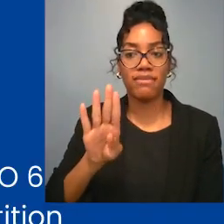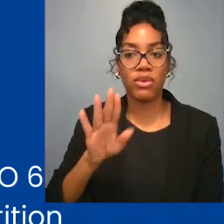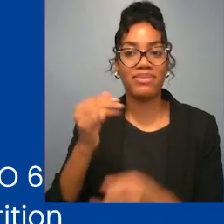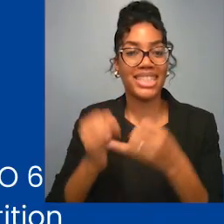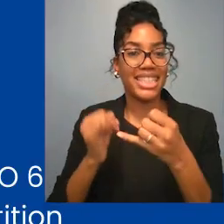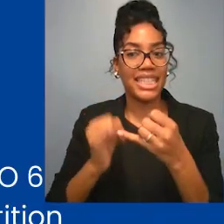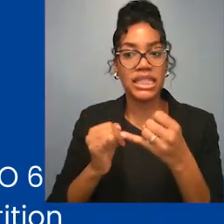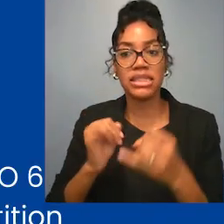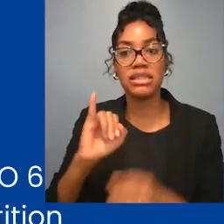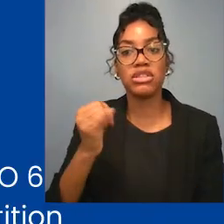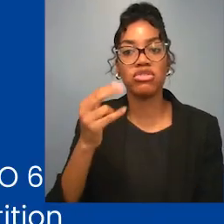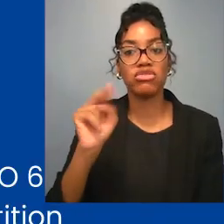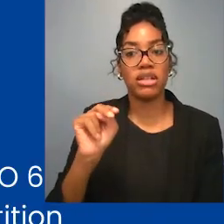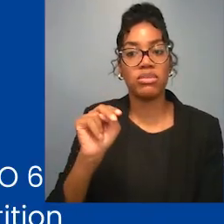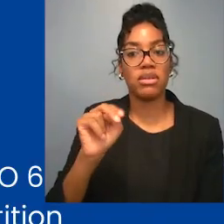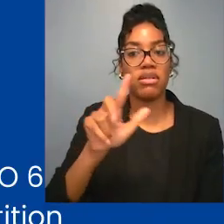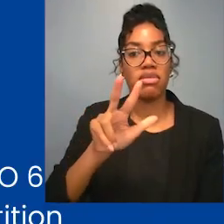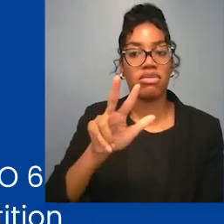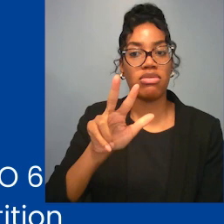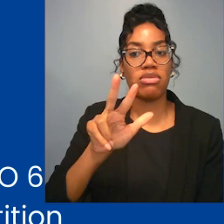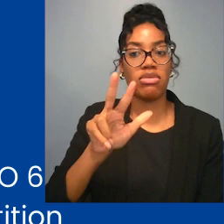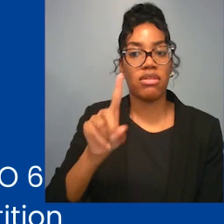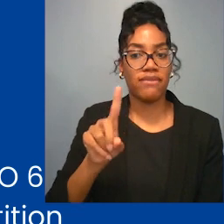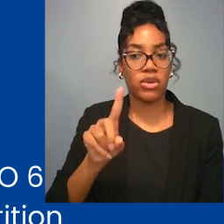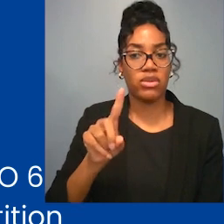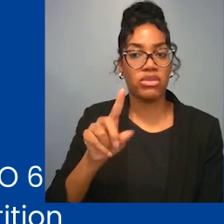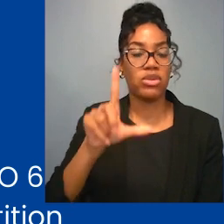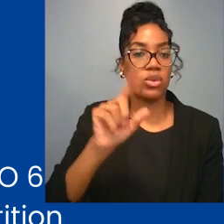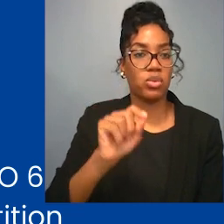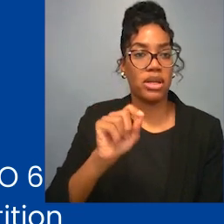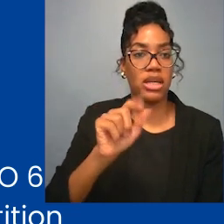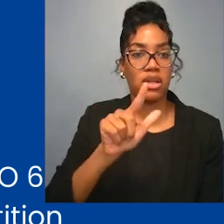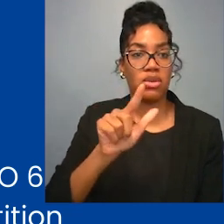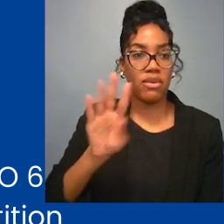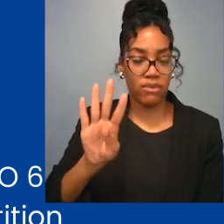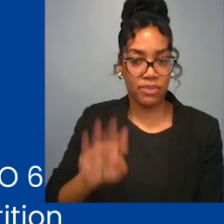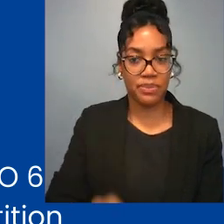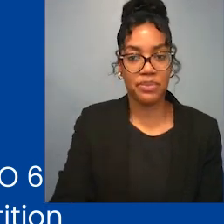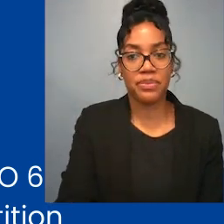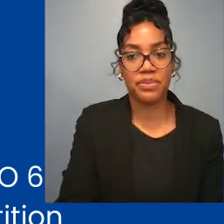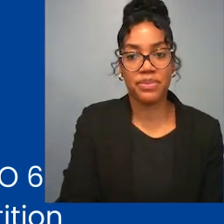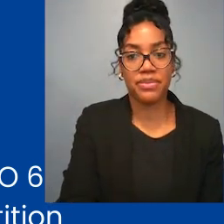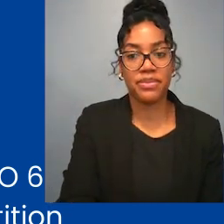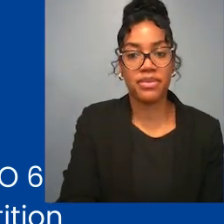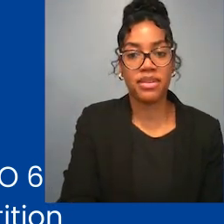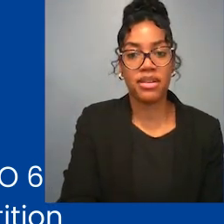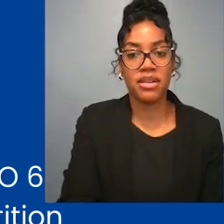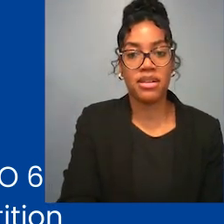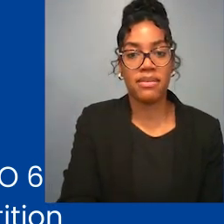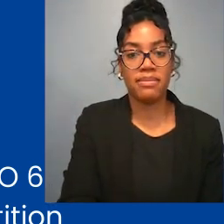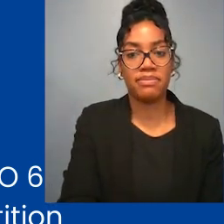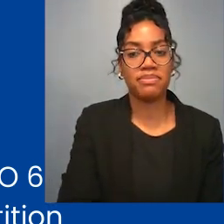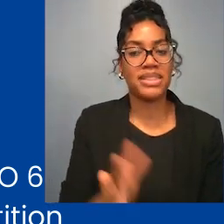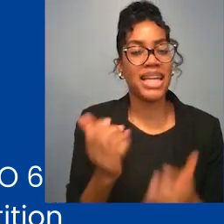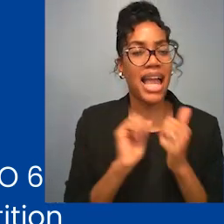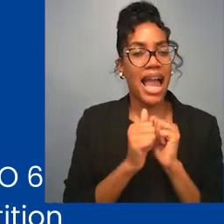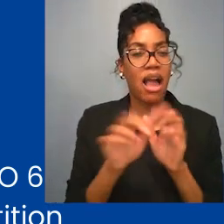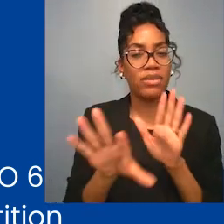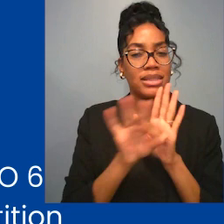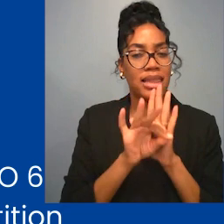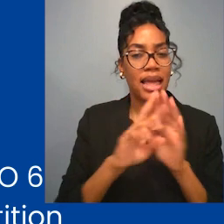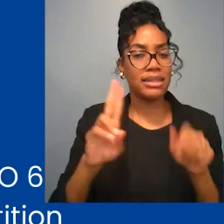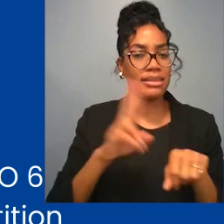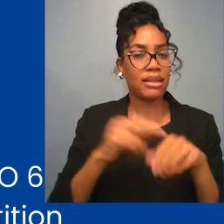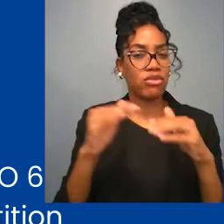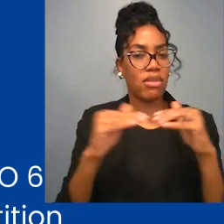So just as a reference point for folks to understand how we select at the national level, in March, the Sea